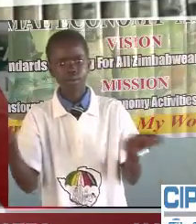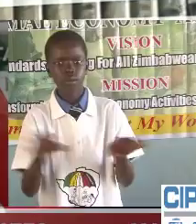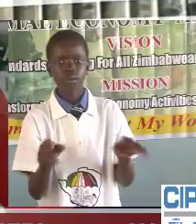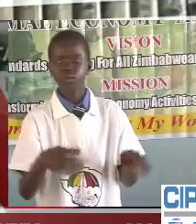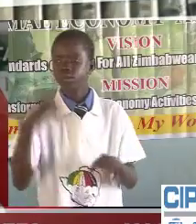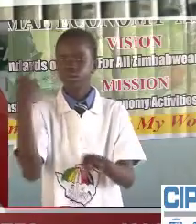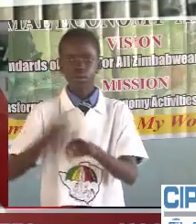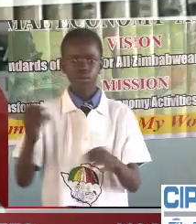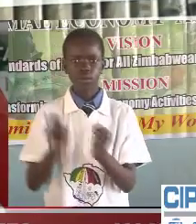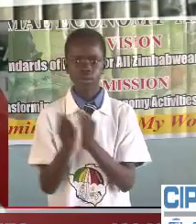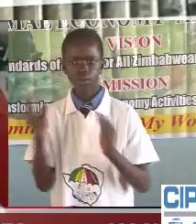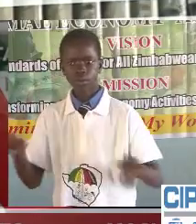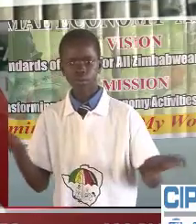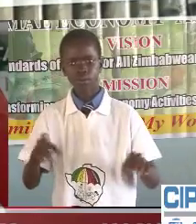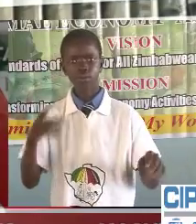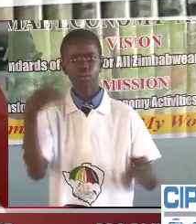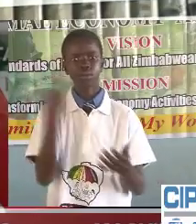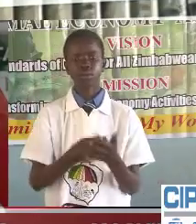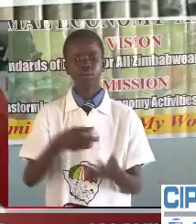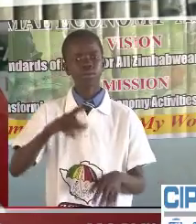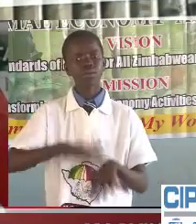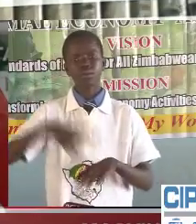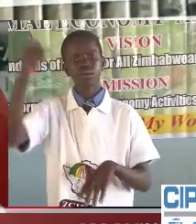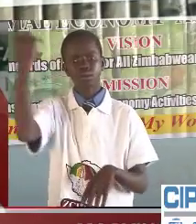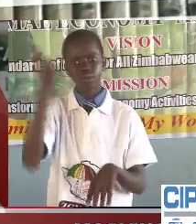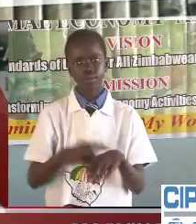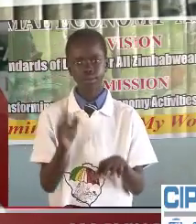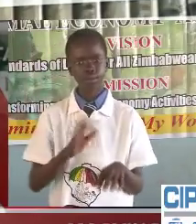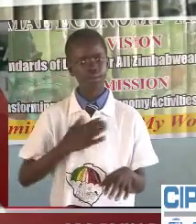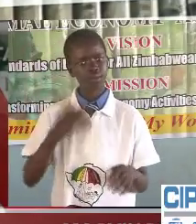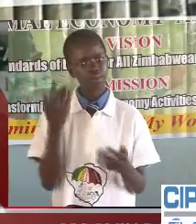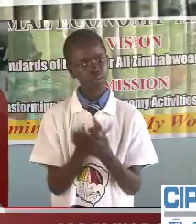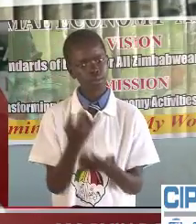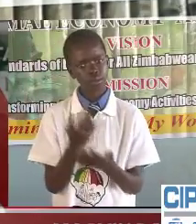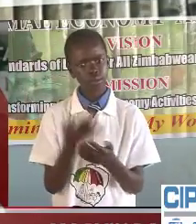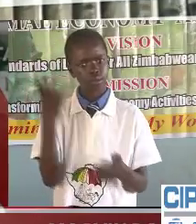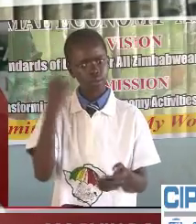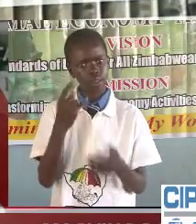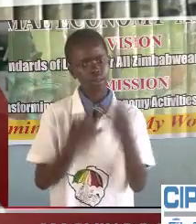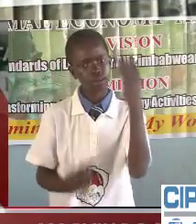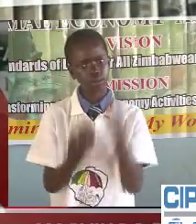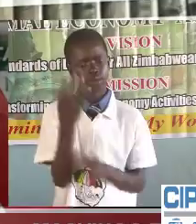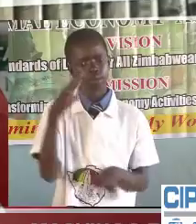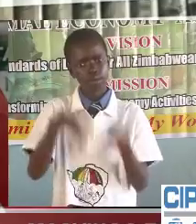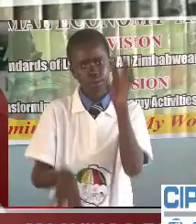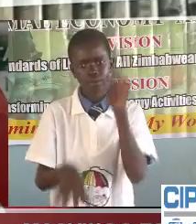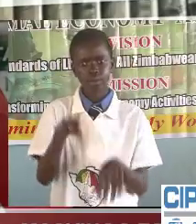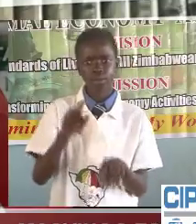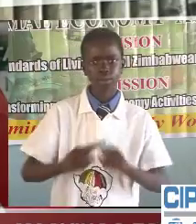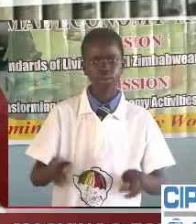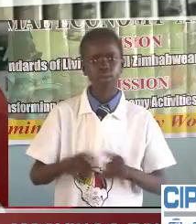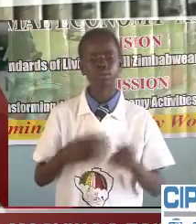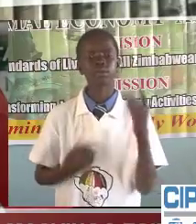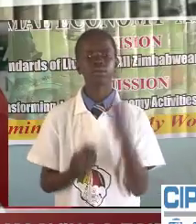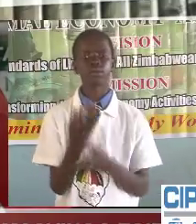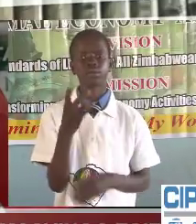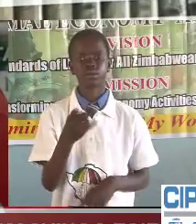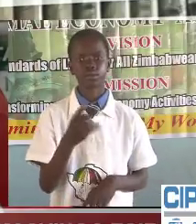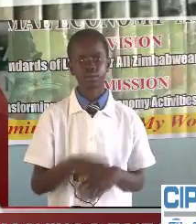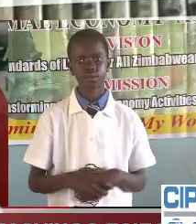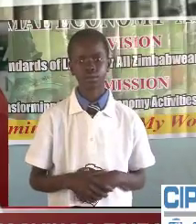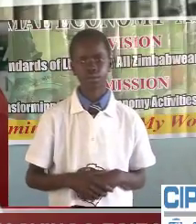the masses. This is our approach. Hashtag political contestants are open